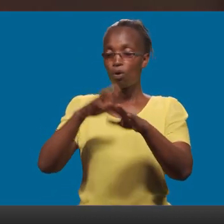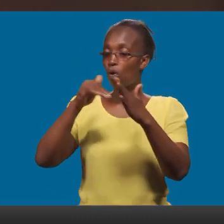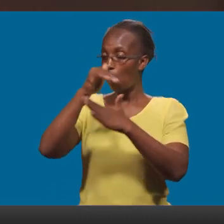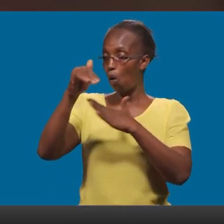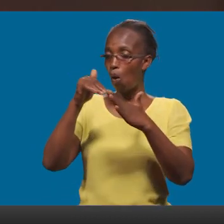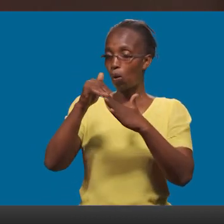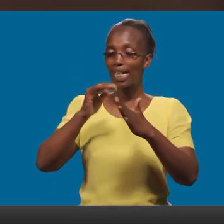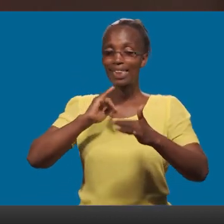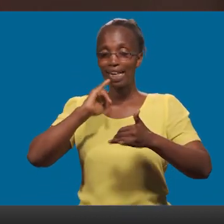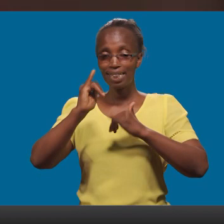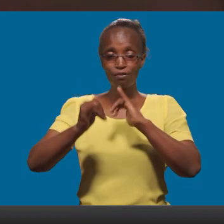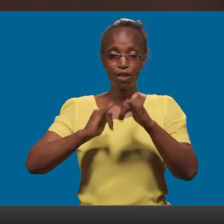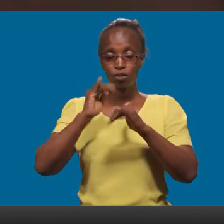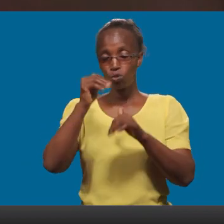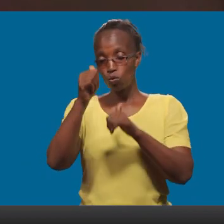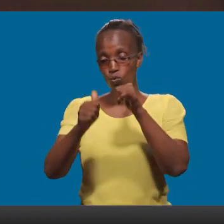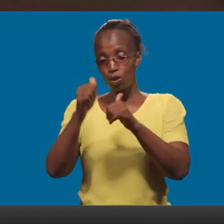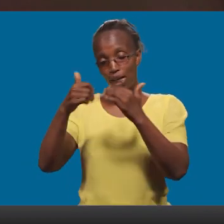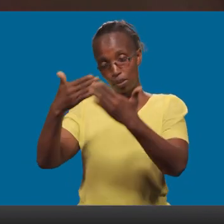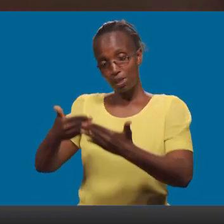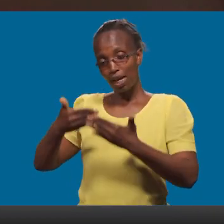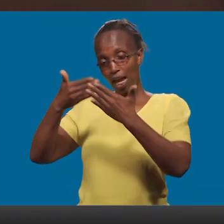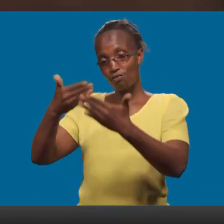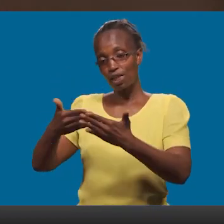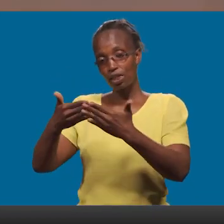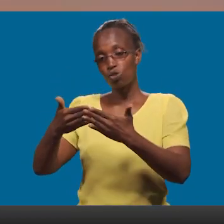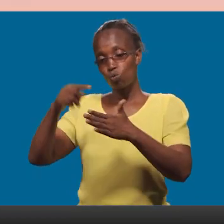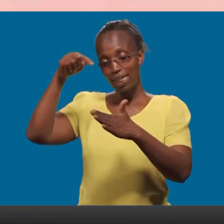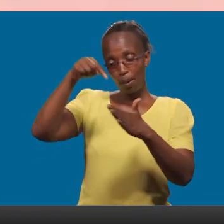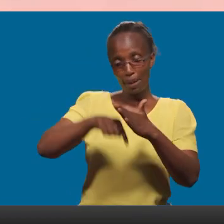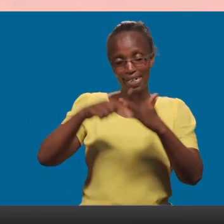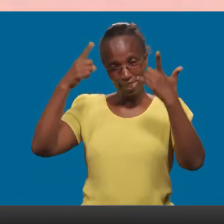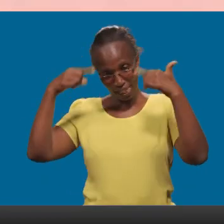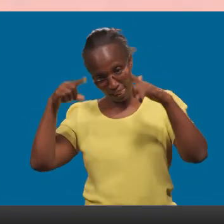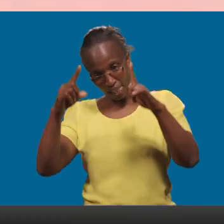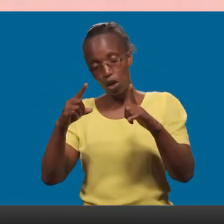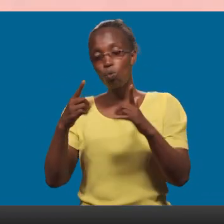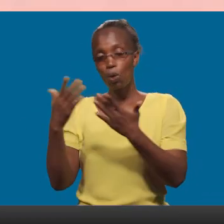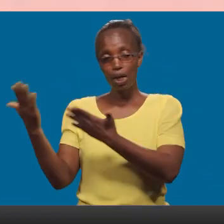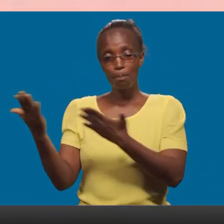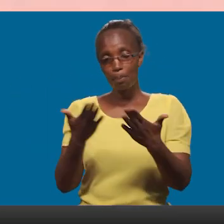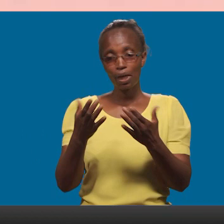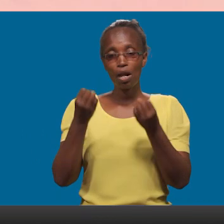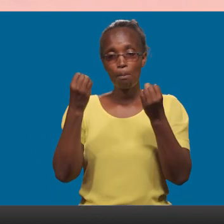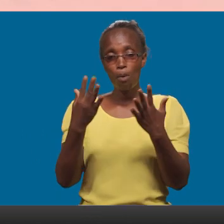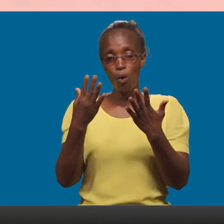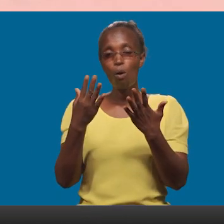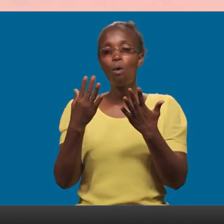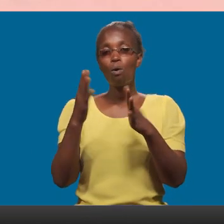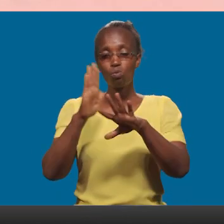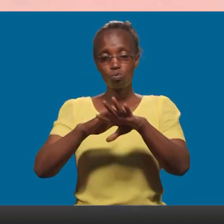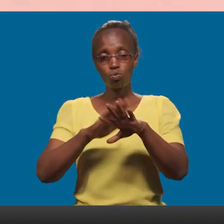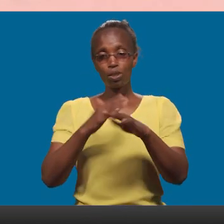initiatives and interventions geared towards deepening access to justice are also bearing fruit. We